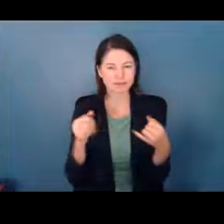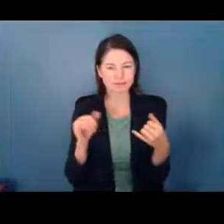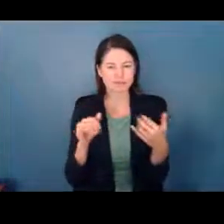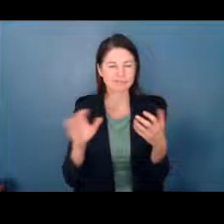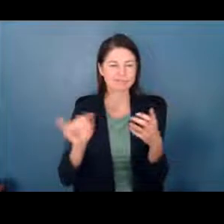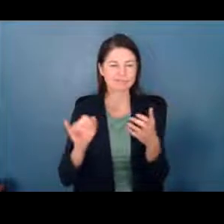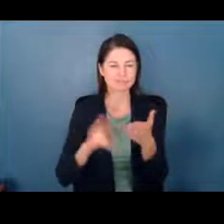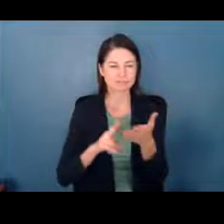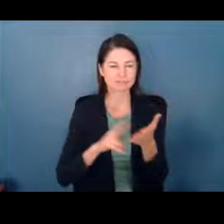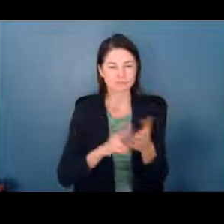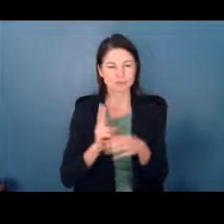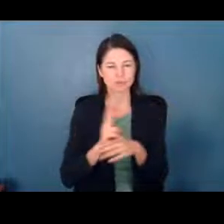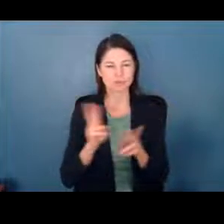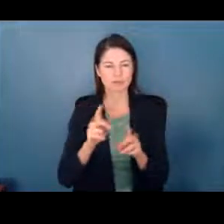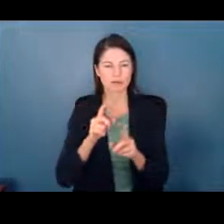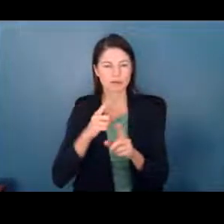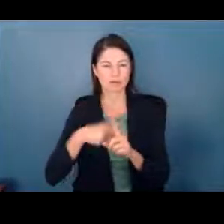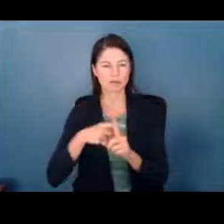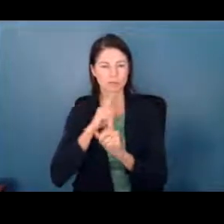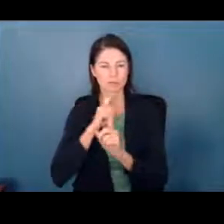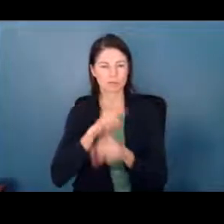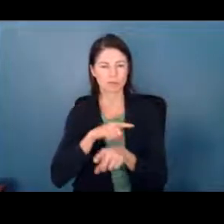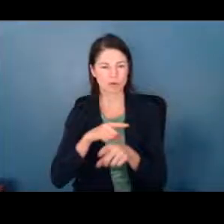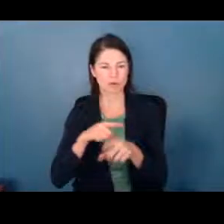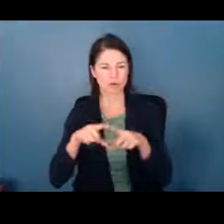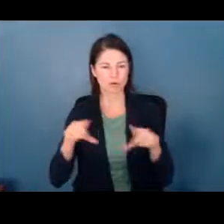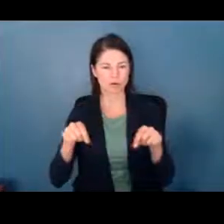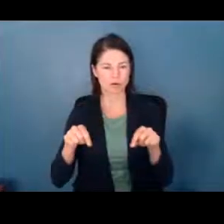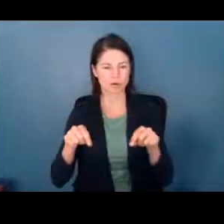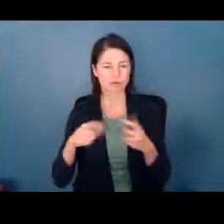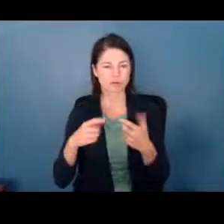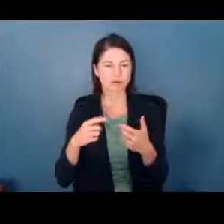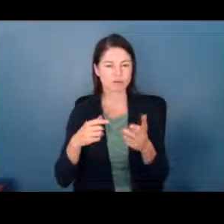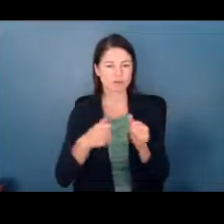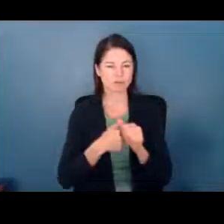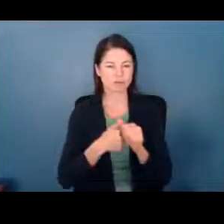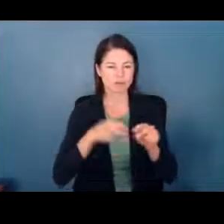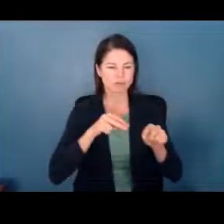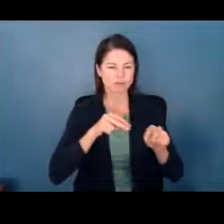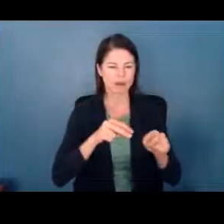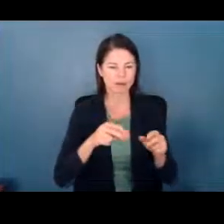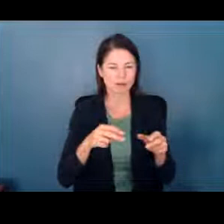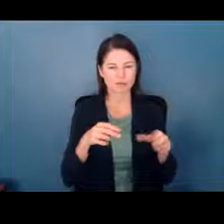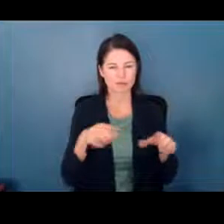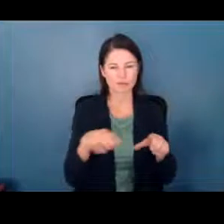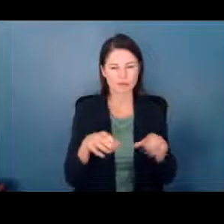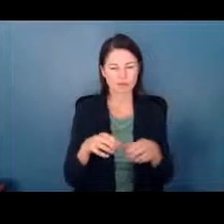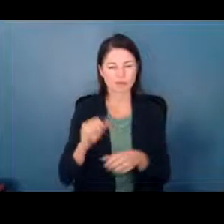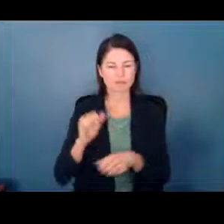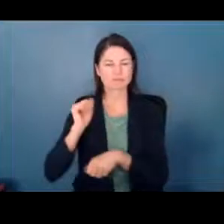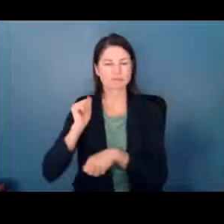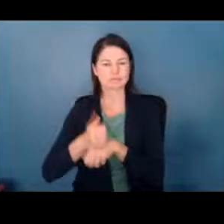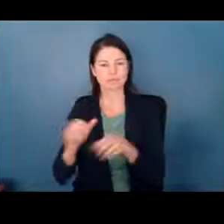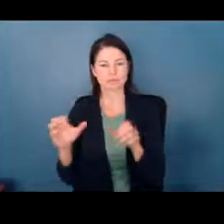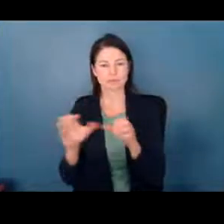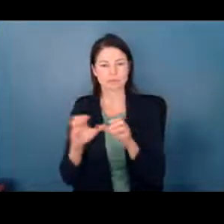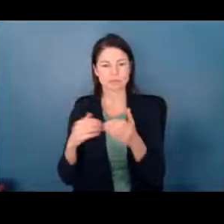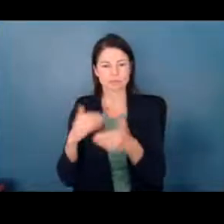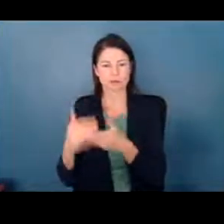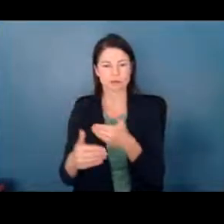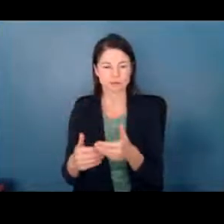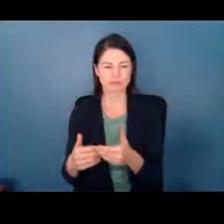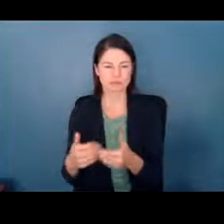report card, a monthly reporting tool to track performance, establish a certification process. There's some existing programs like that at